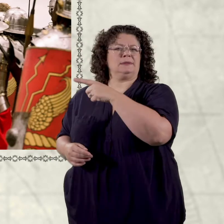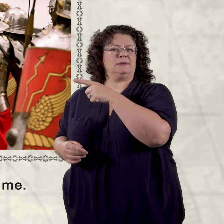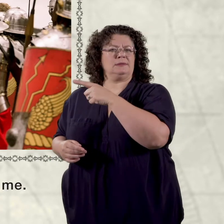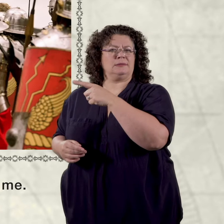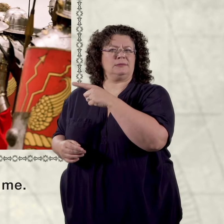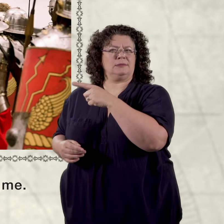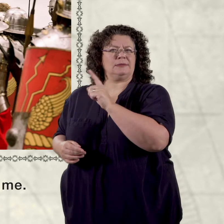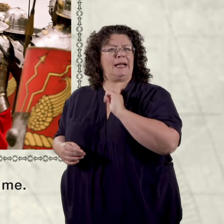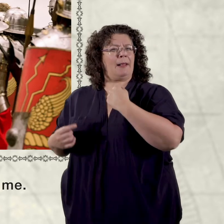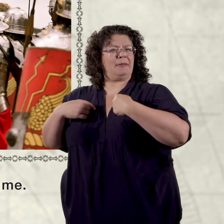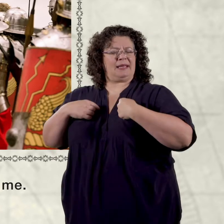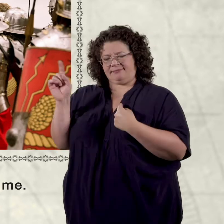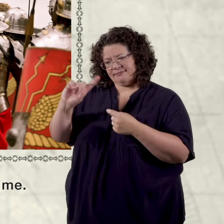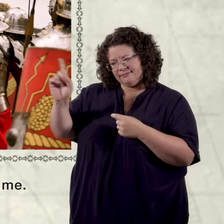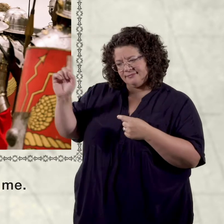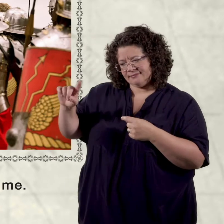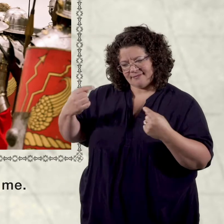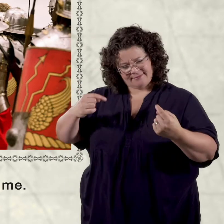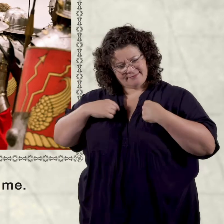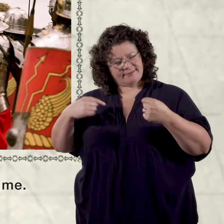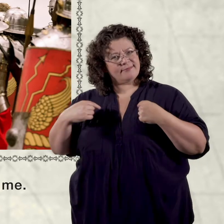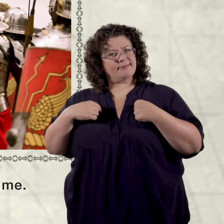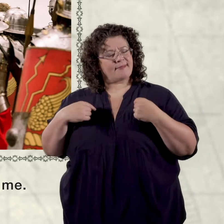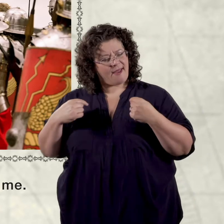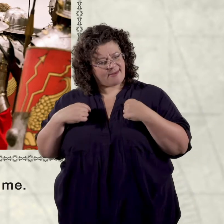To stop those Romans from killing me.